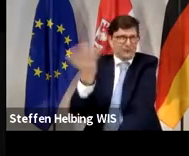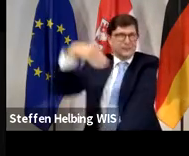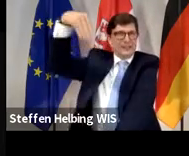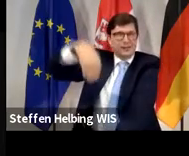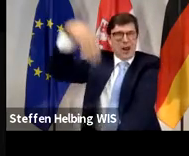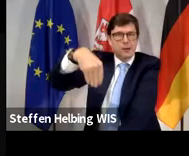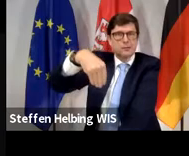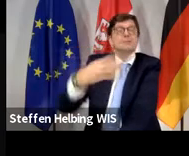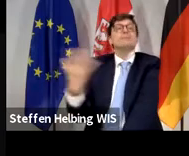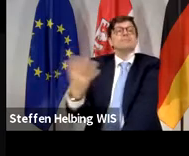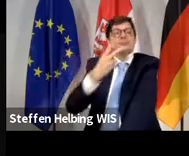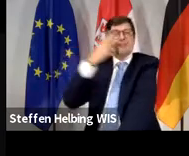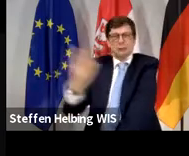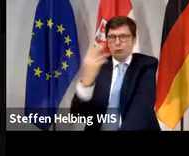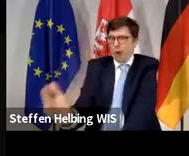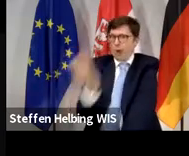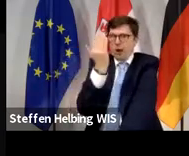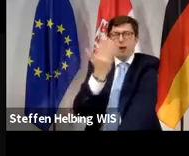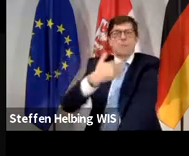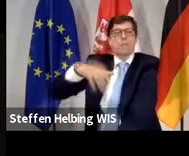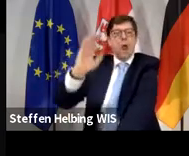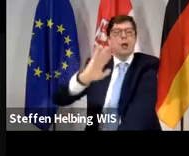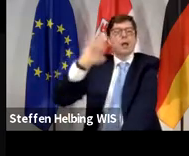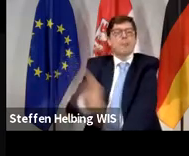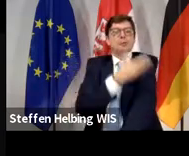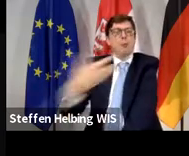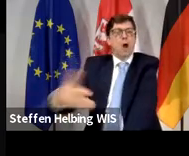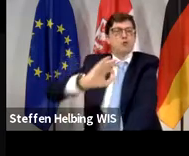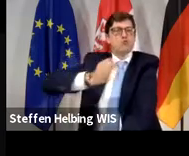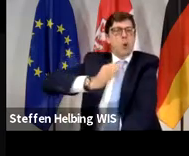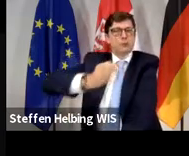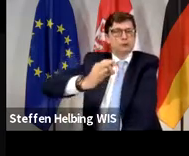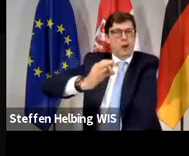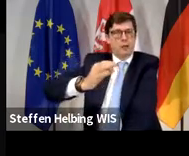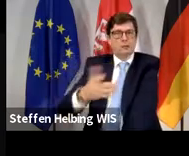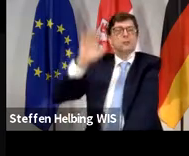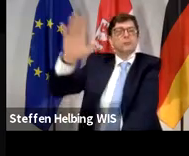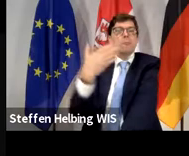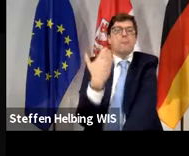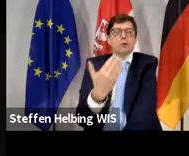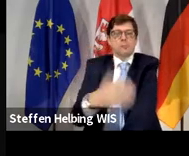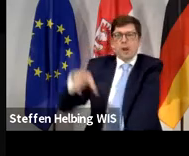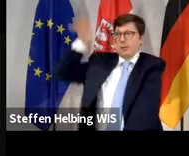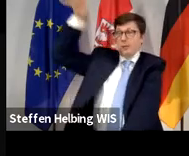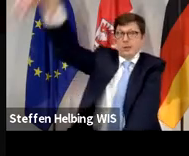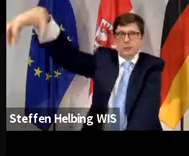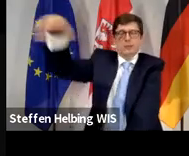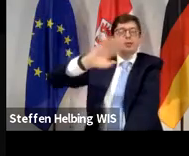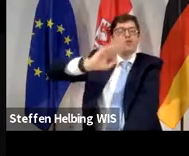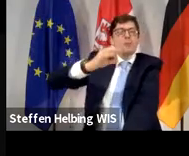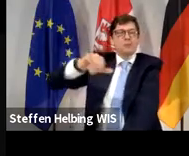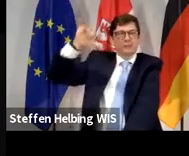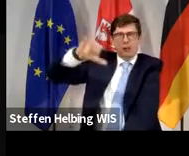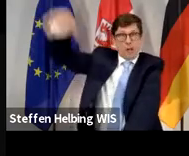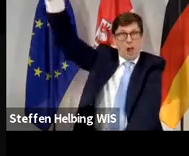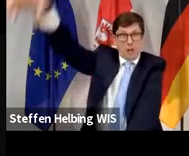This is our new app. And it's very great because we have in the background an